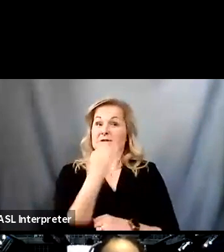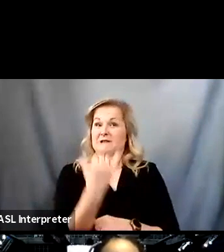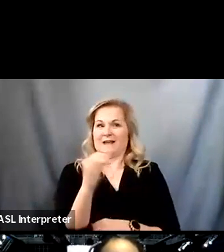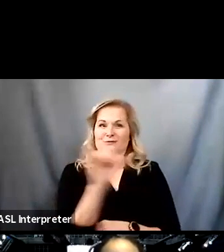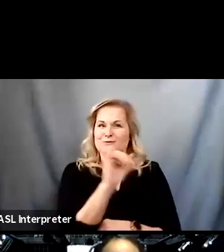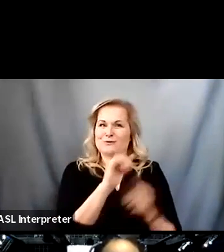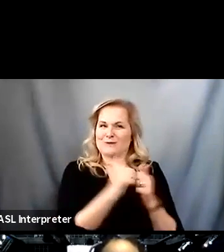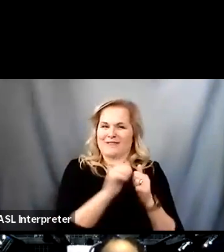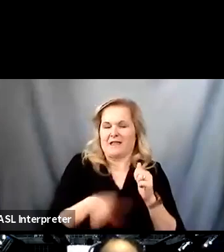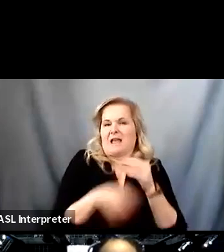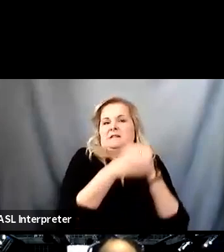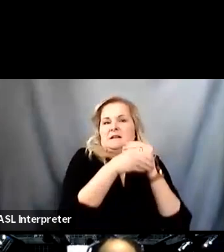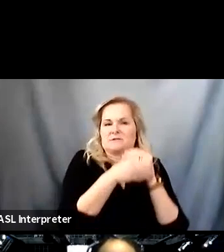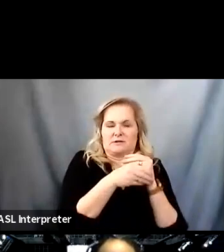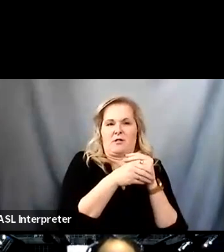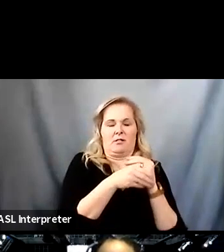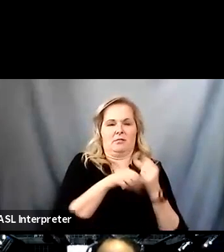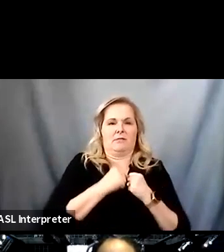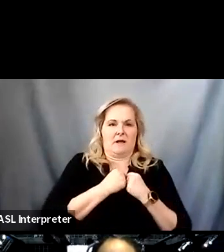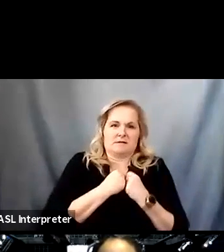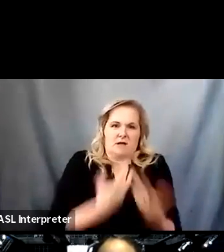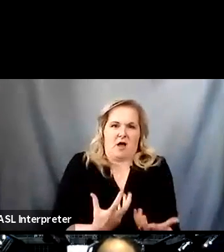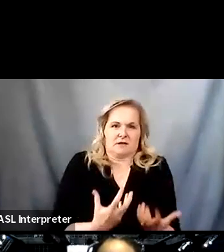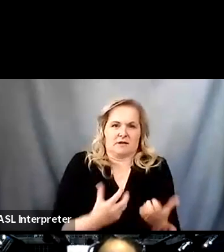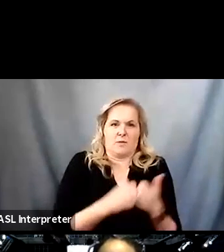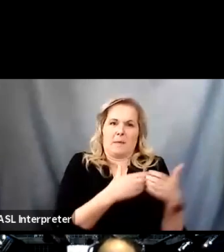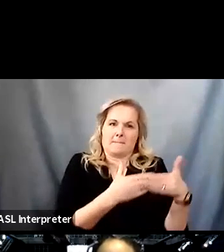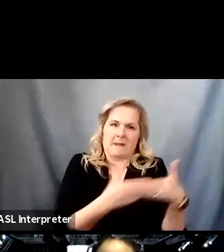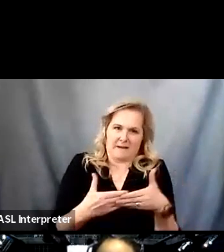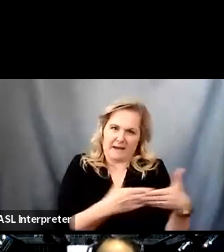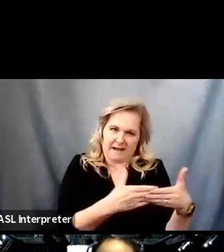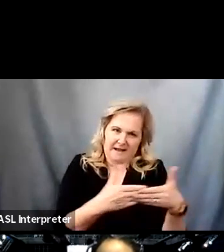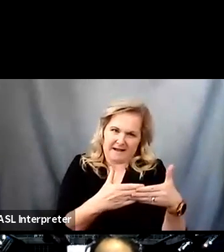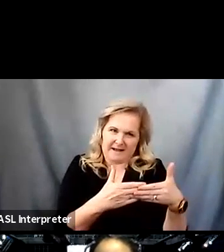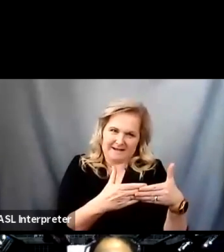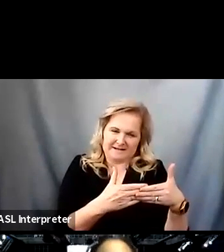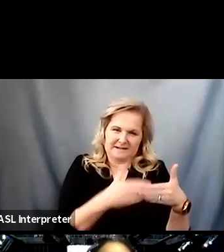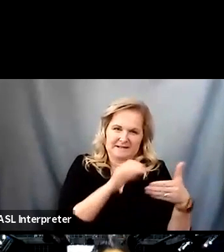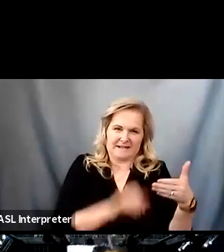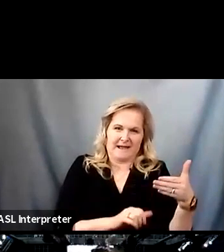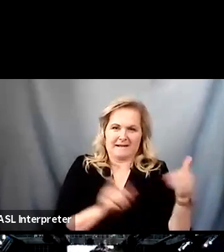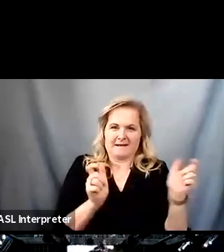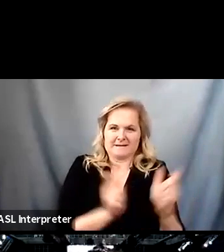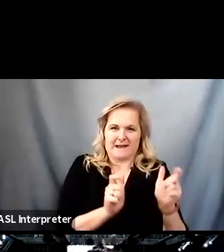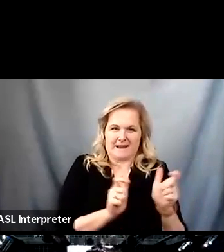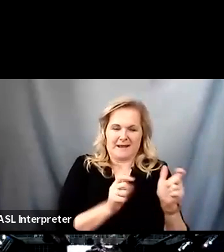the additional layer of exhaustion, because again, said tiny human.